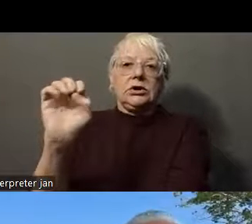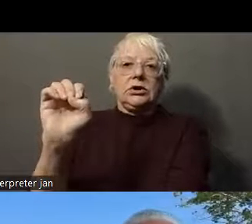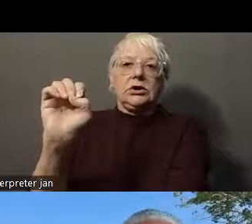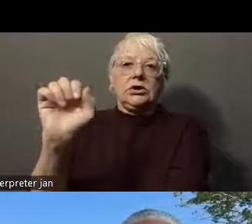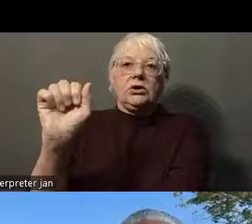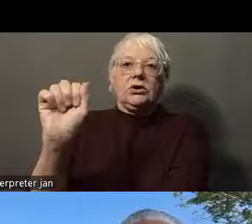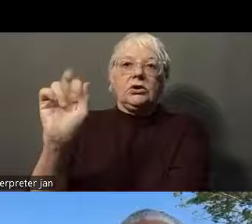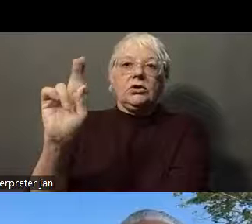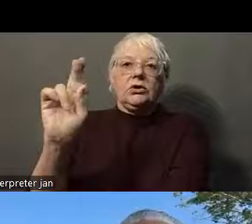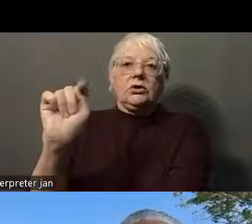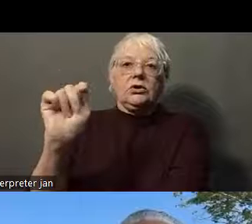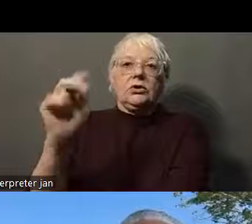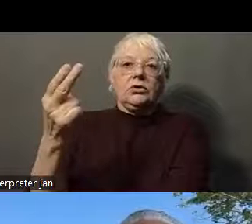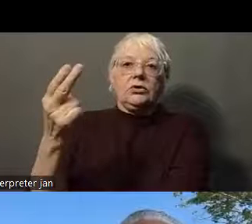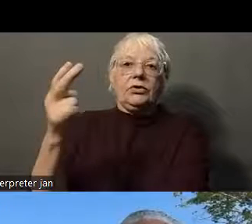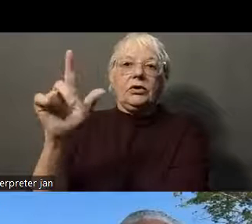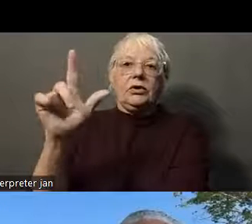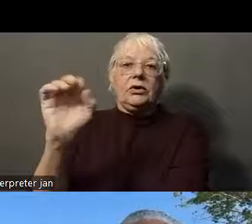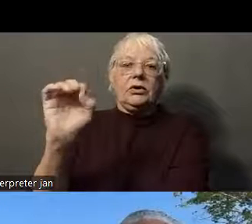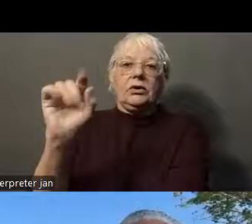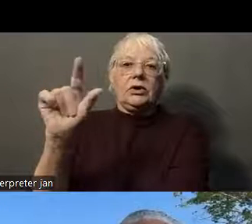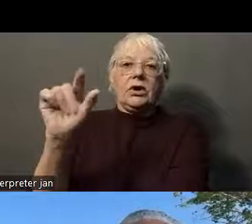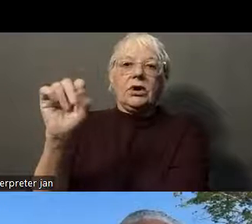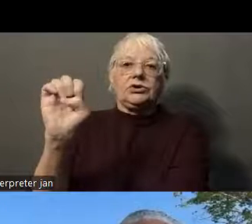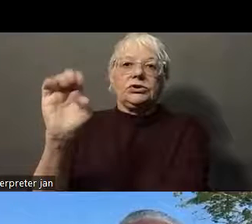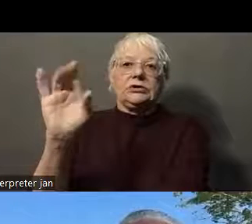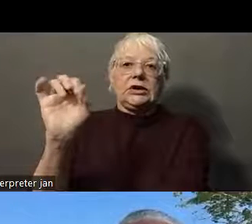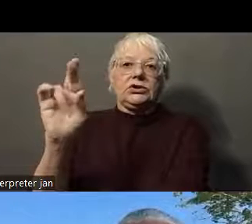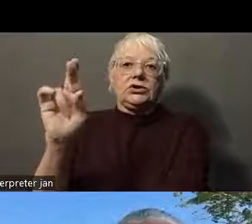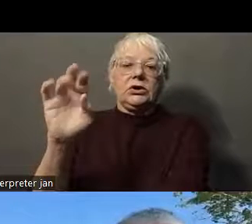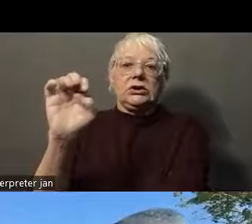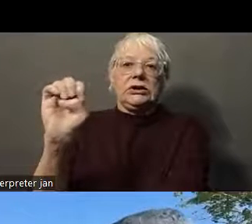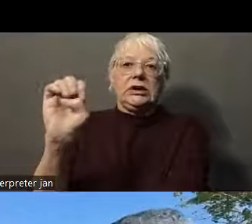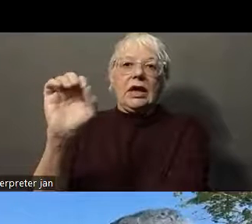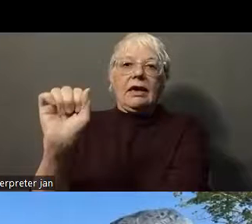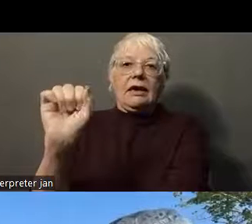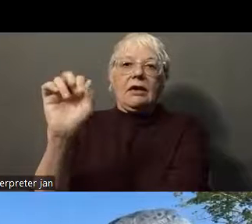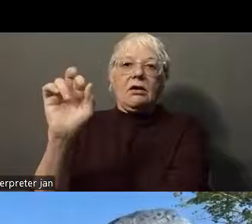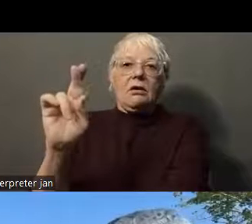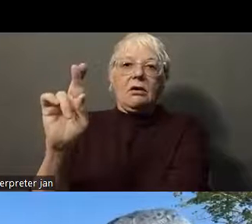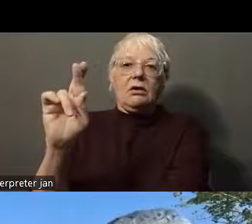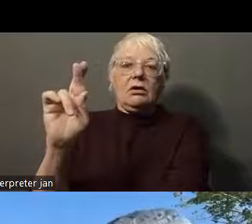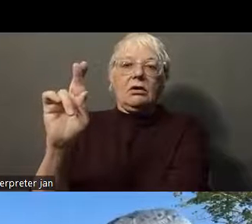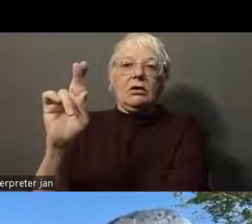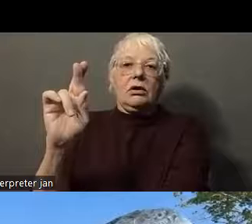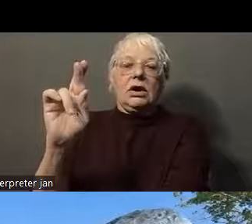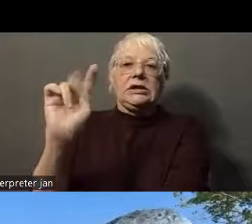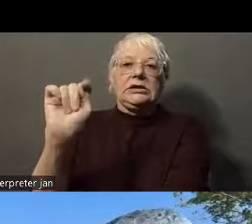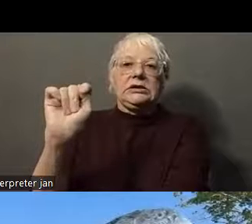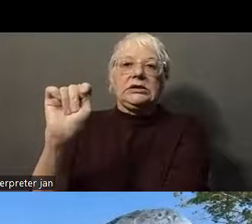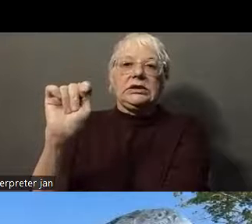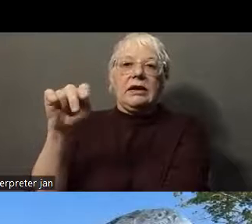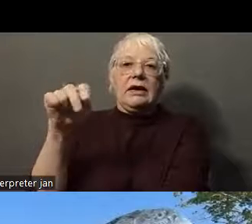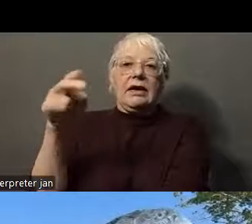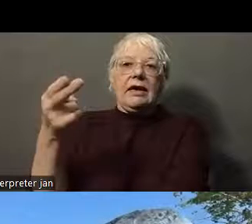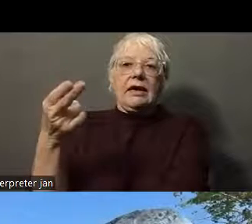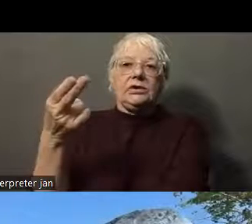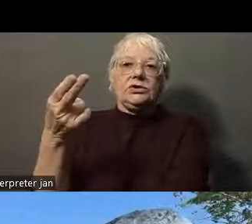www.earthlodgecenter, all together, EART as in Tom,